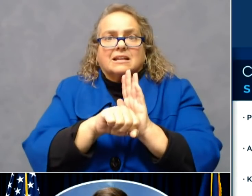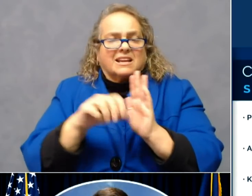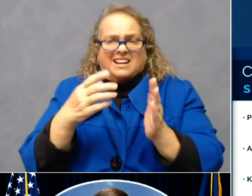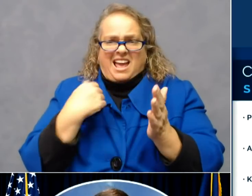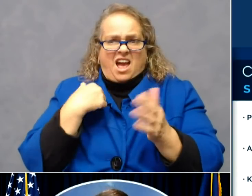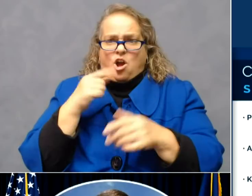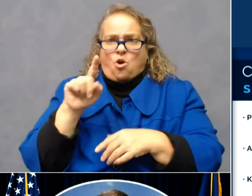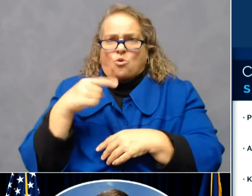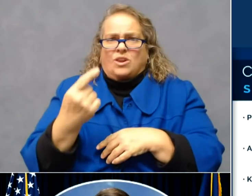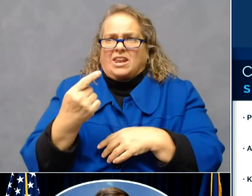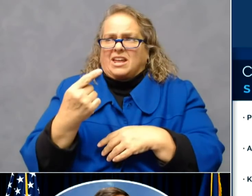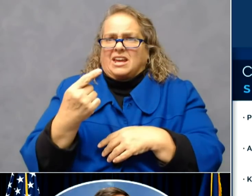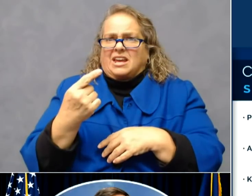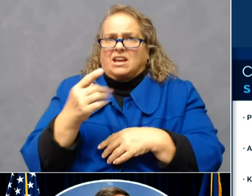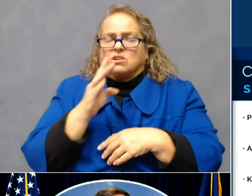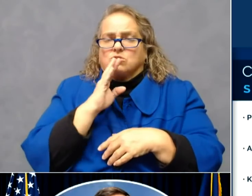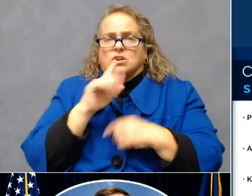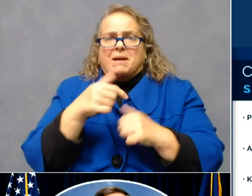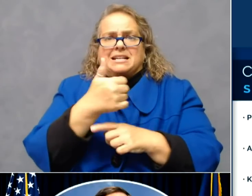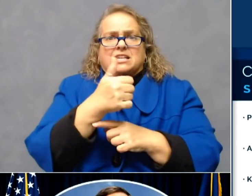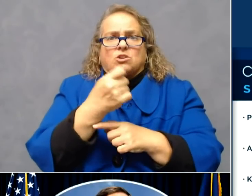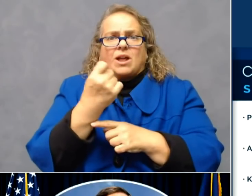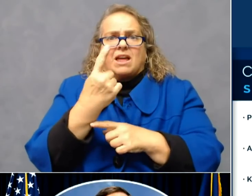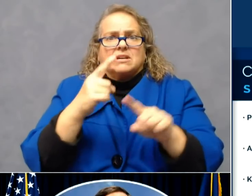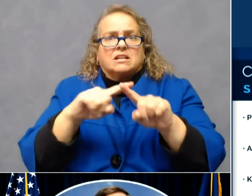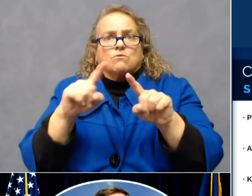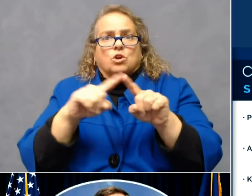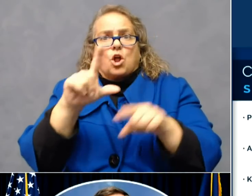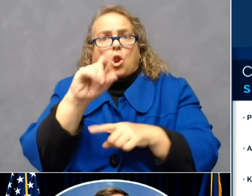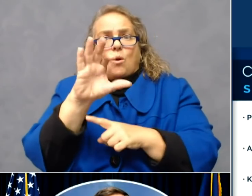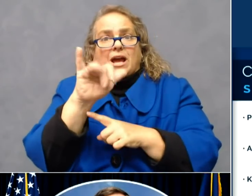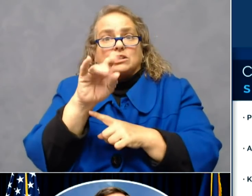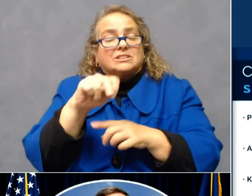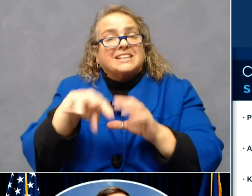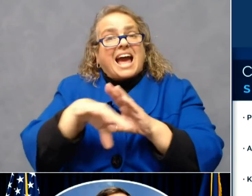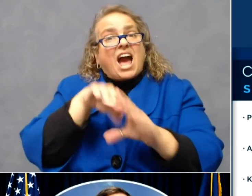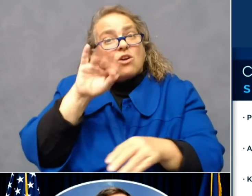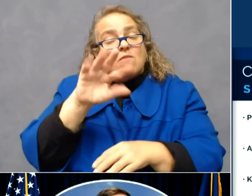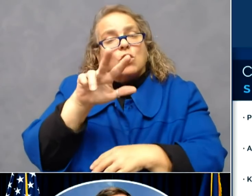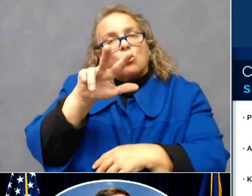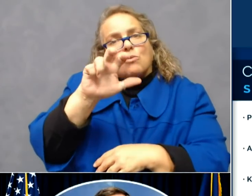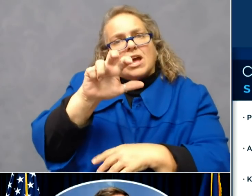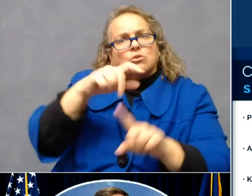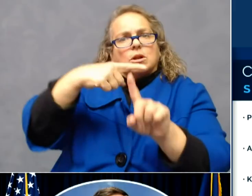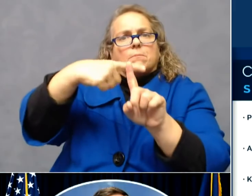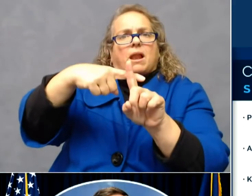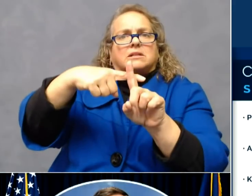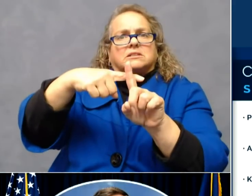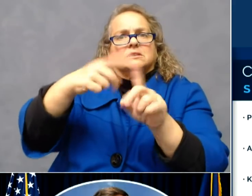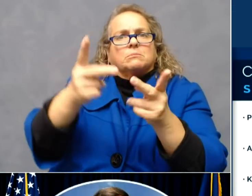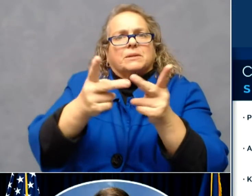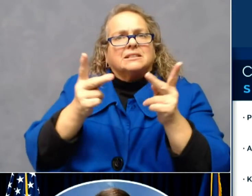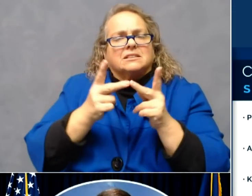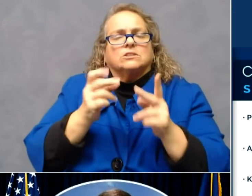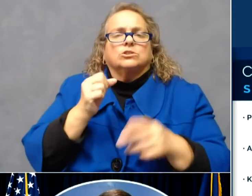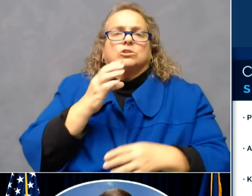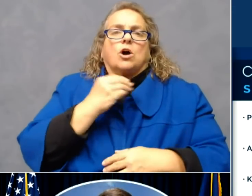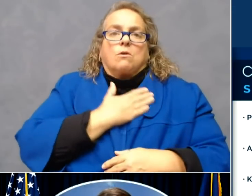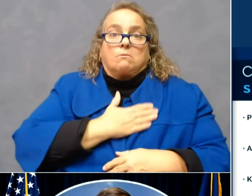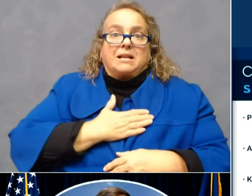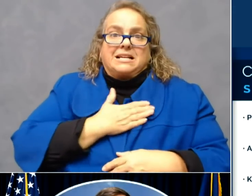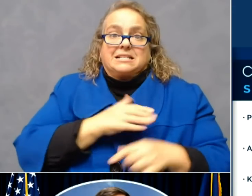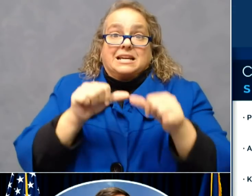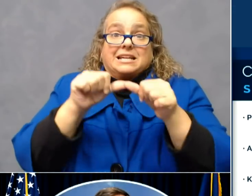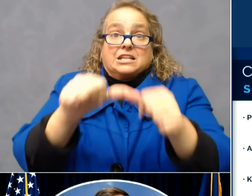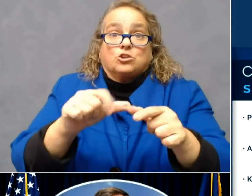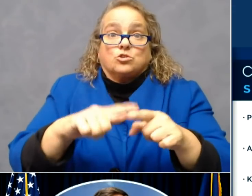11 different locations out of the 300 plus. So we need you to continue to get tested. And that's